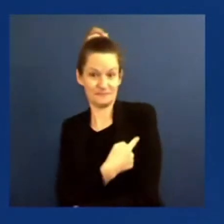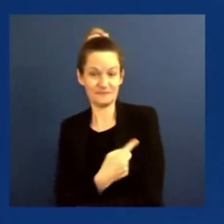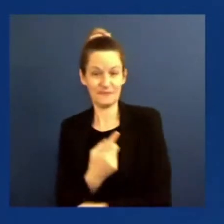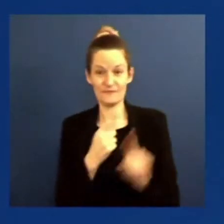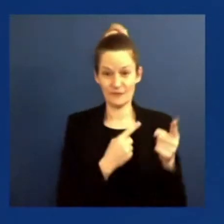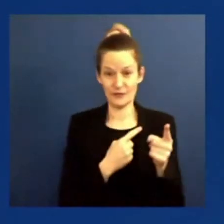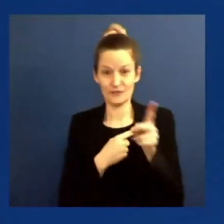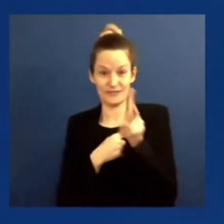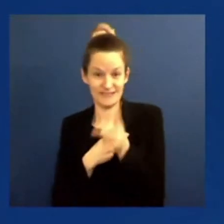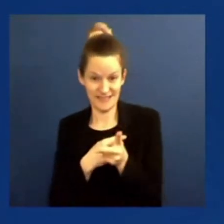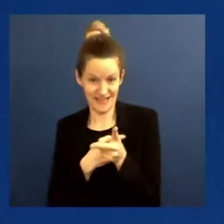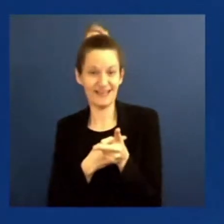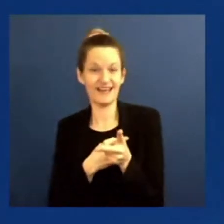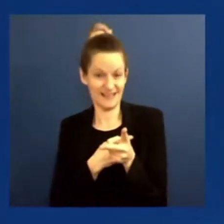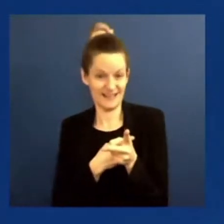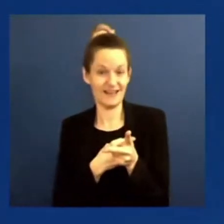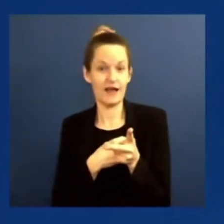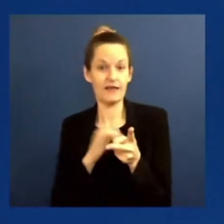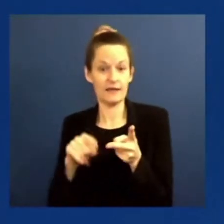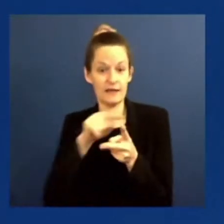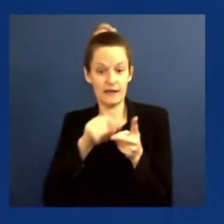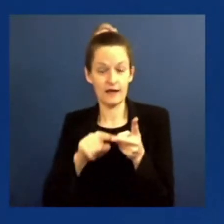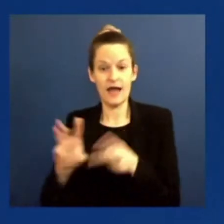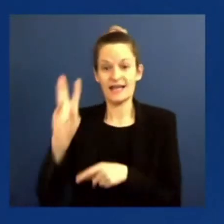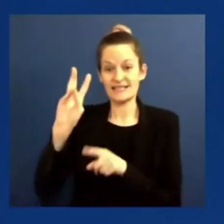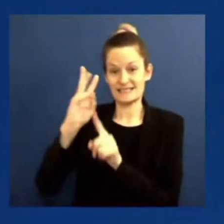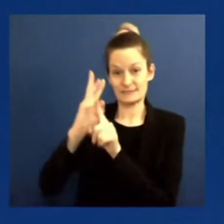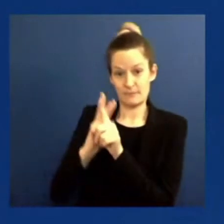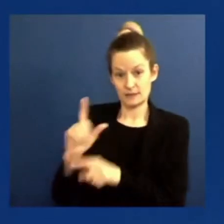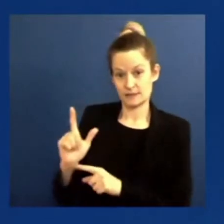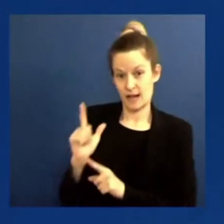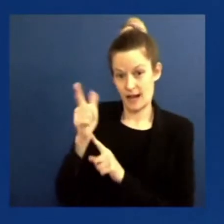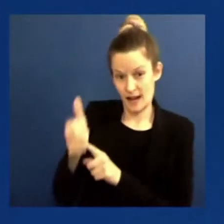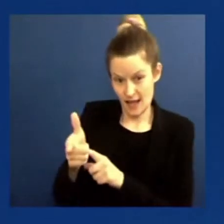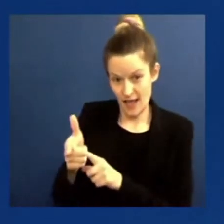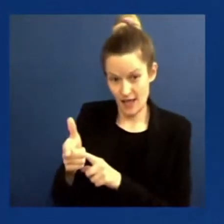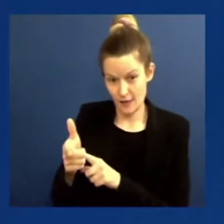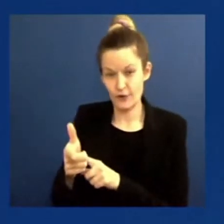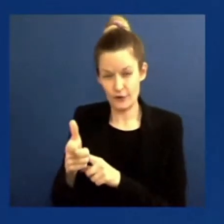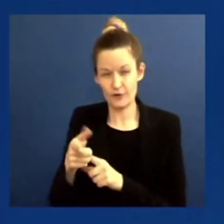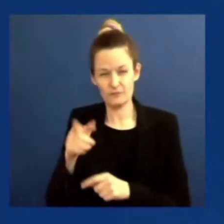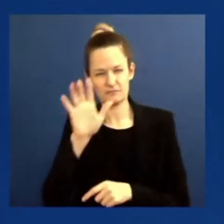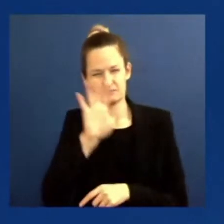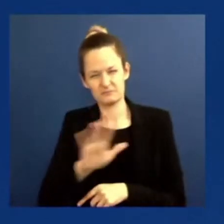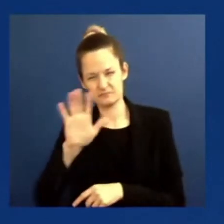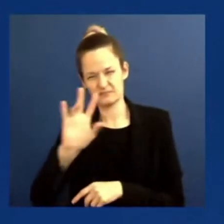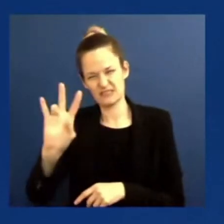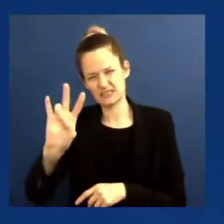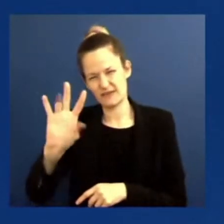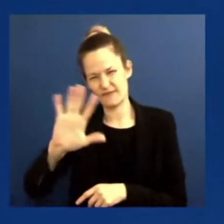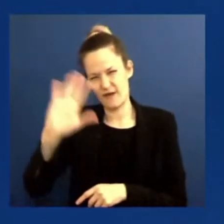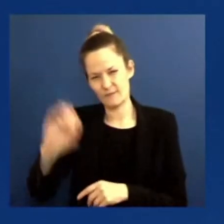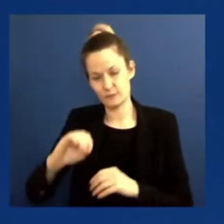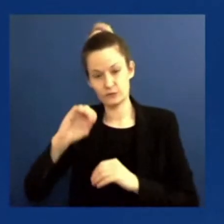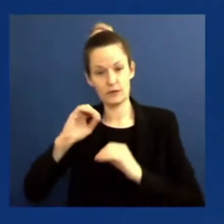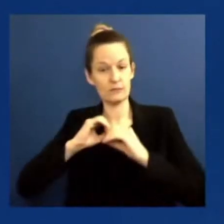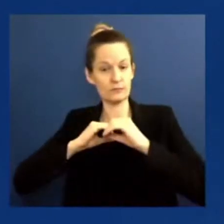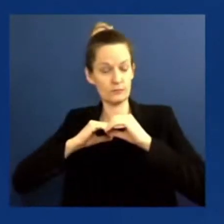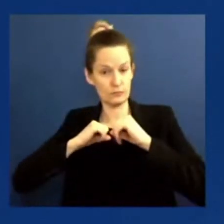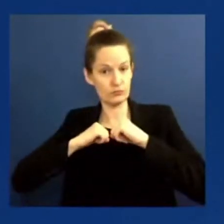receiving the second shot. As you can see, following a third shot, vaccine effectiveness increased up to